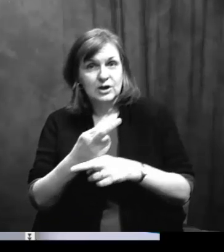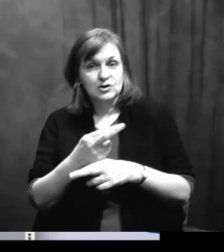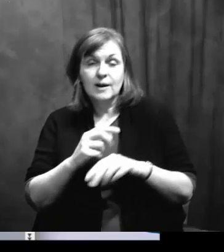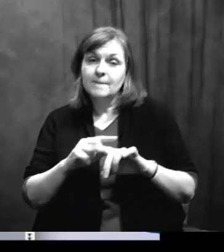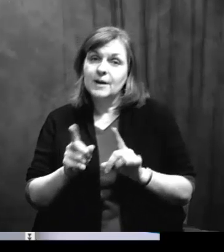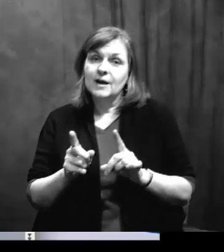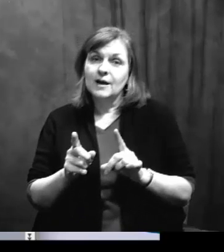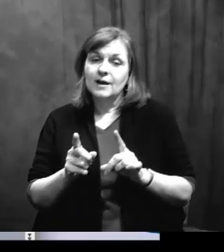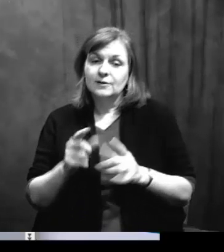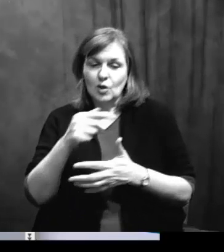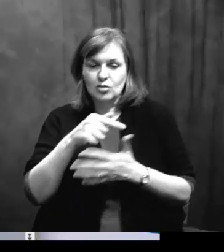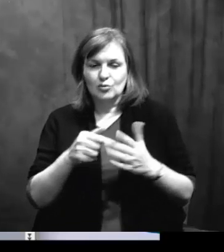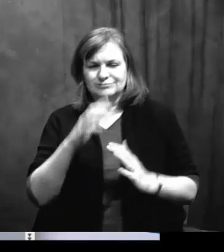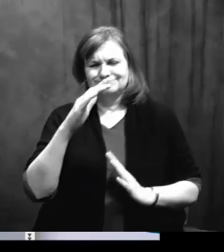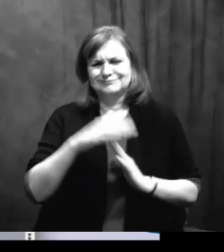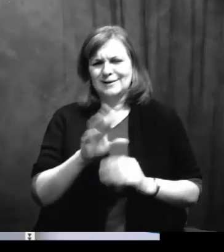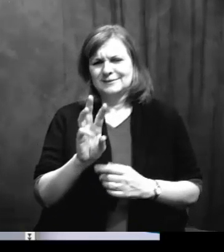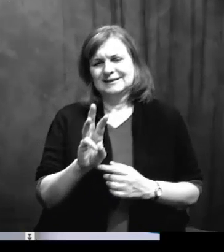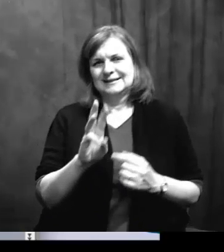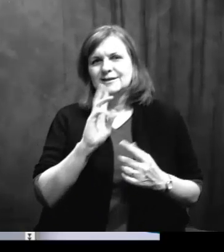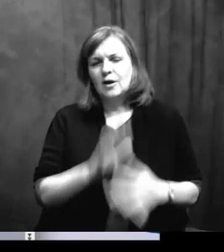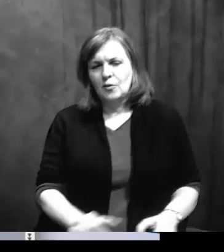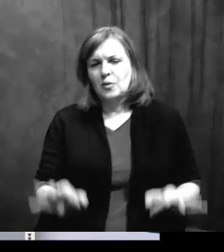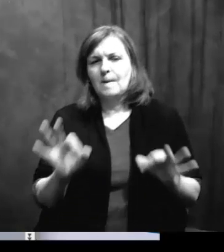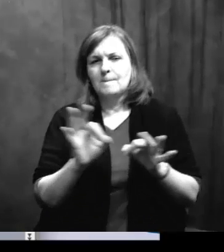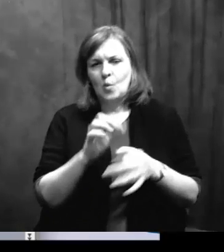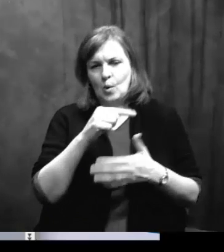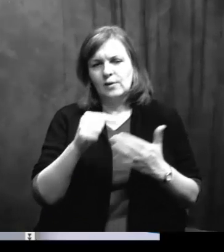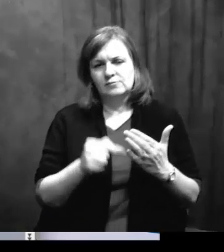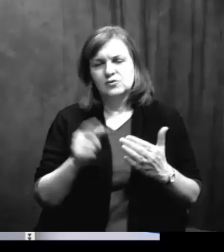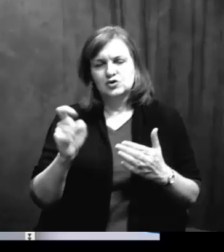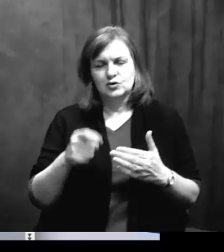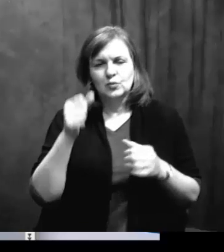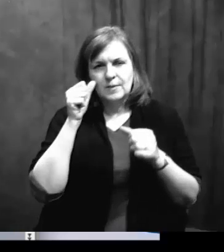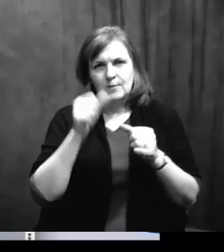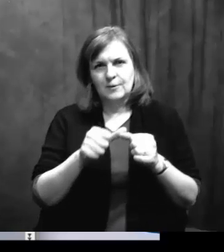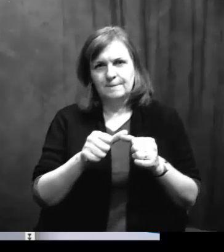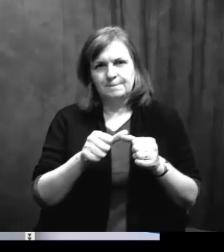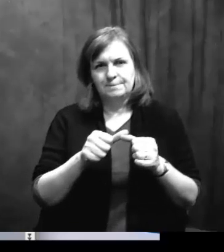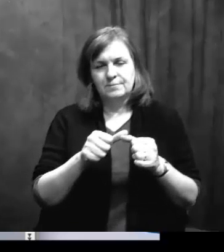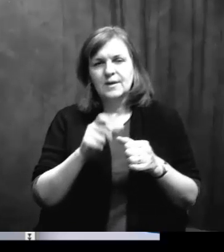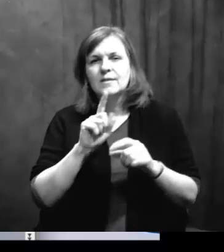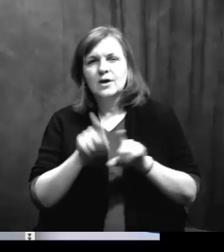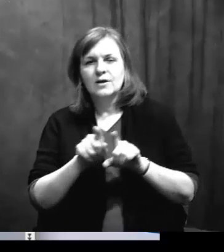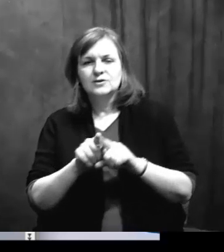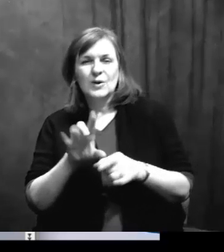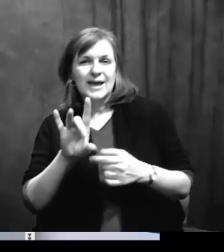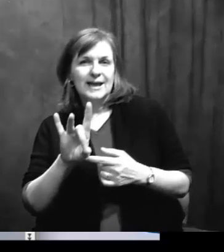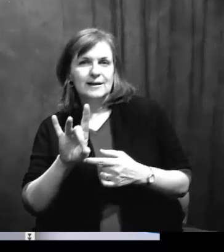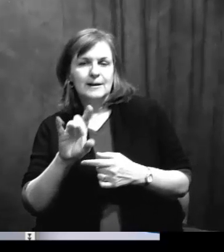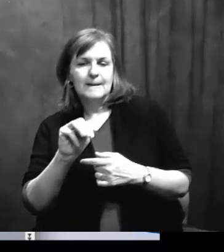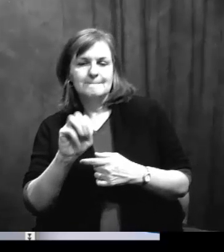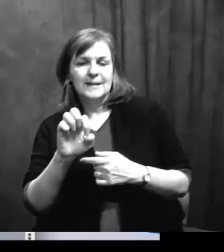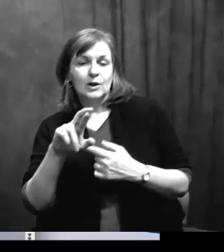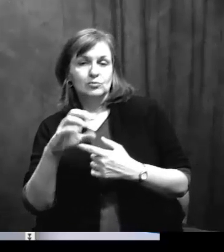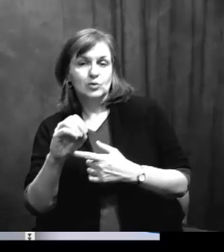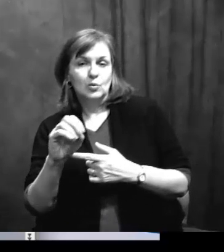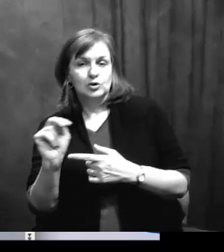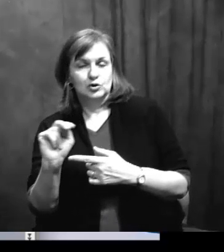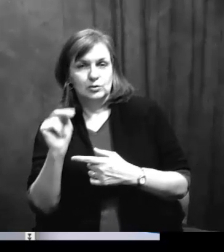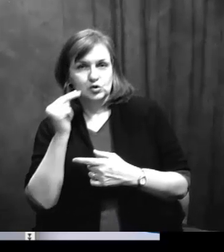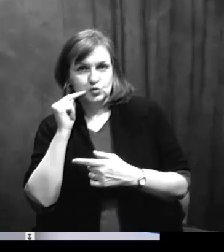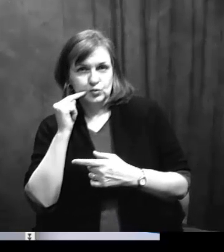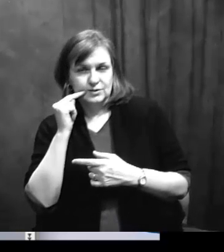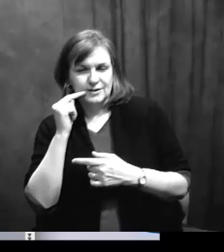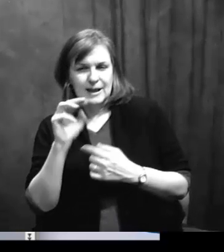reproduction, but those top 6 are really the key that you should focus on. There are also 8